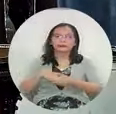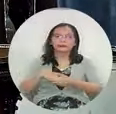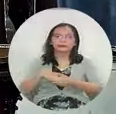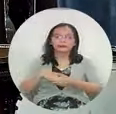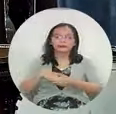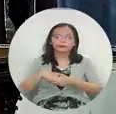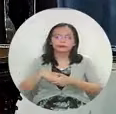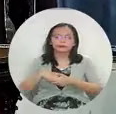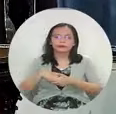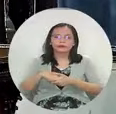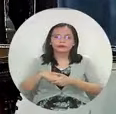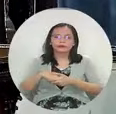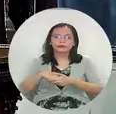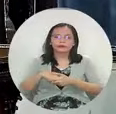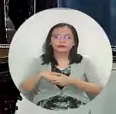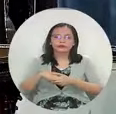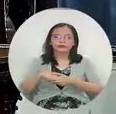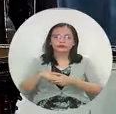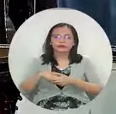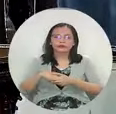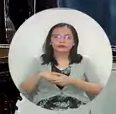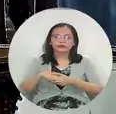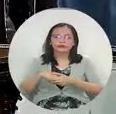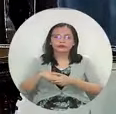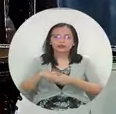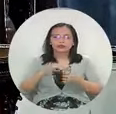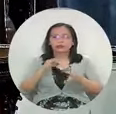his wife and children in that land.